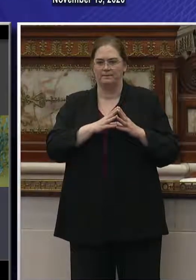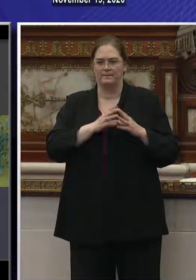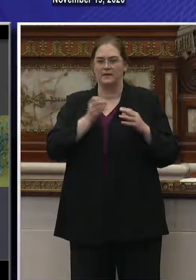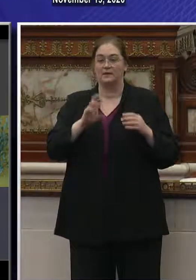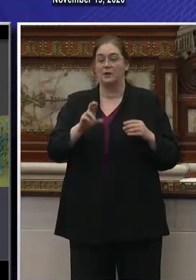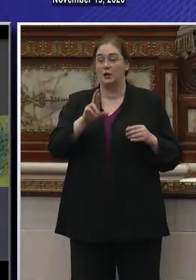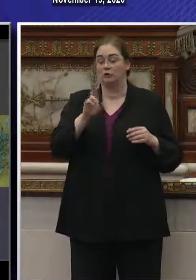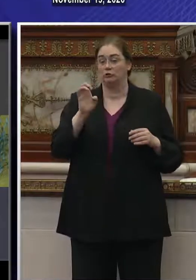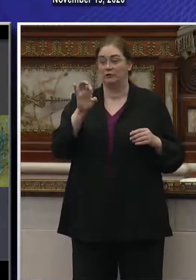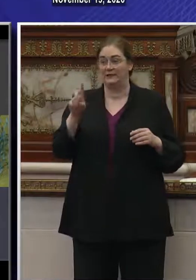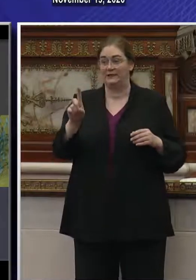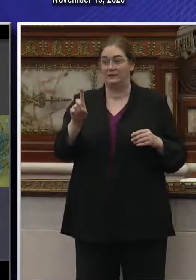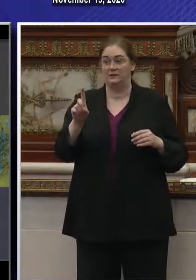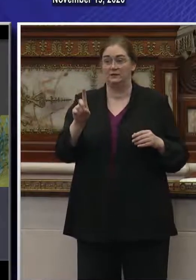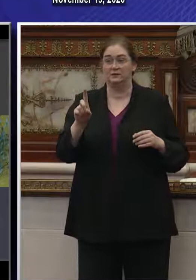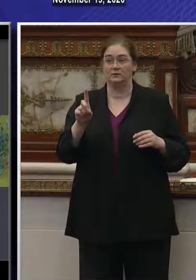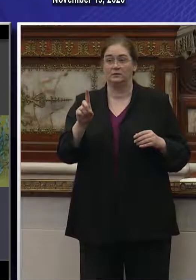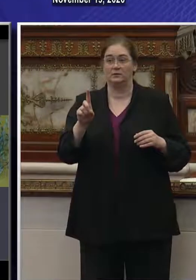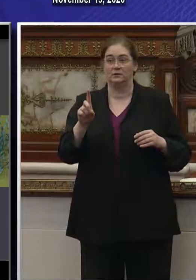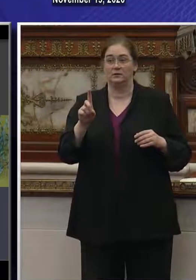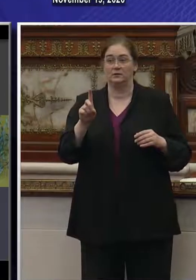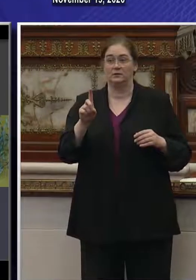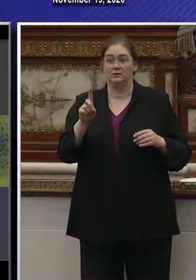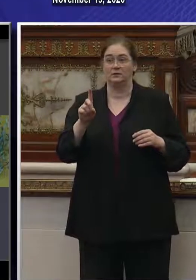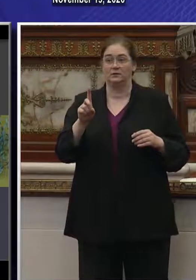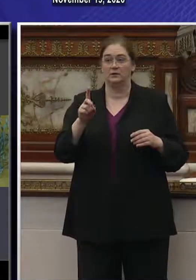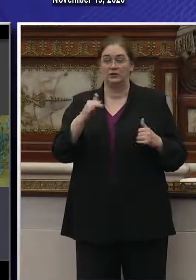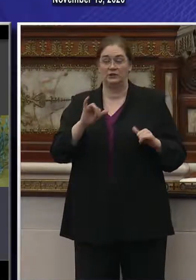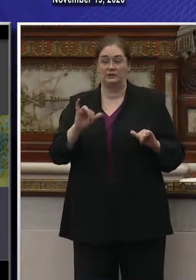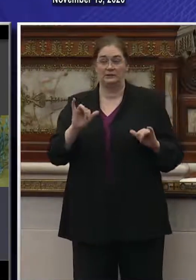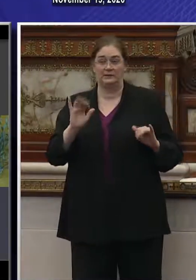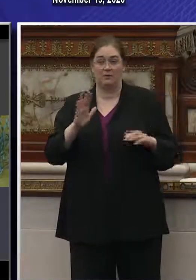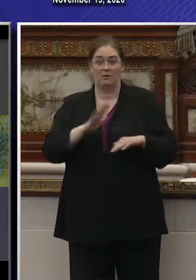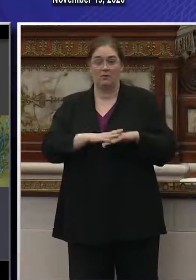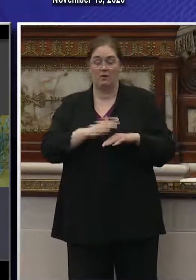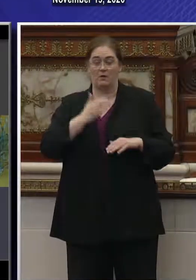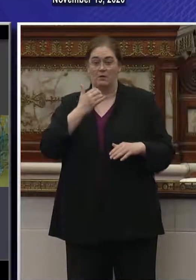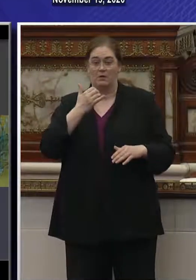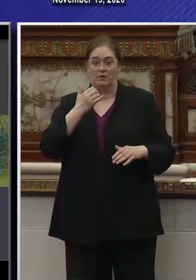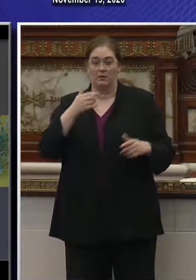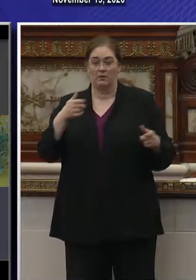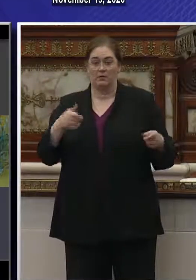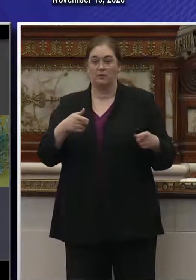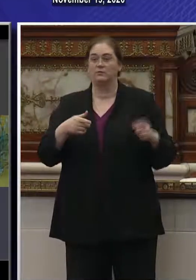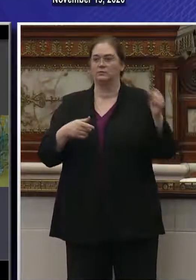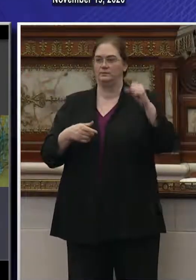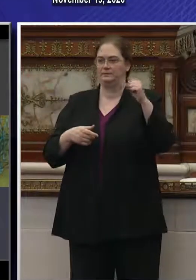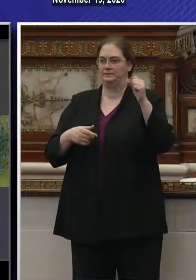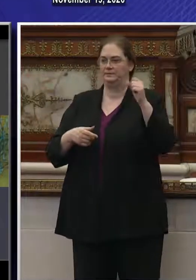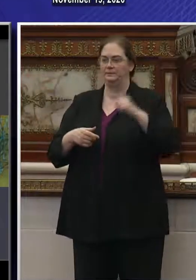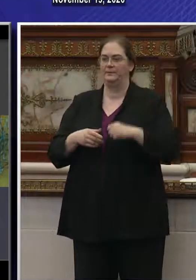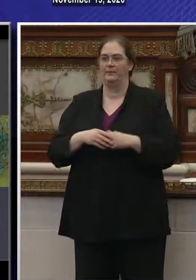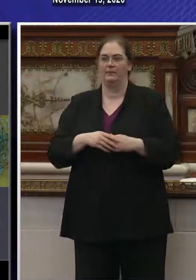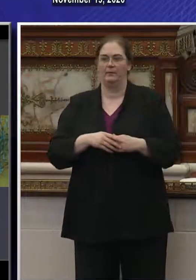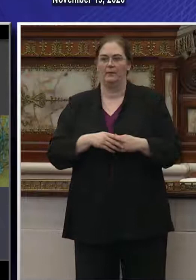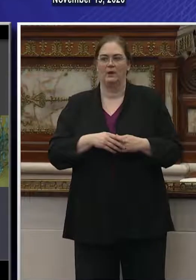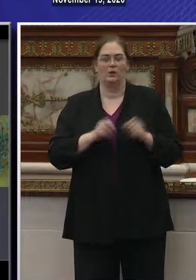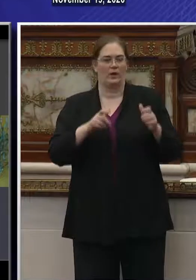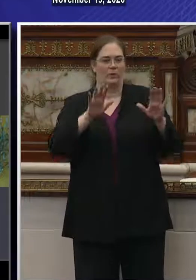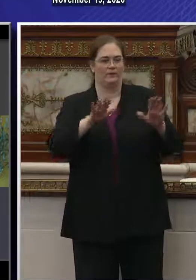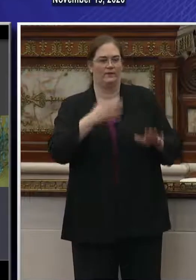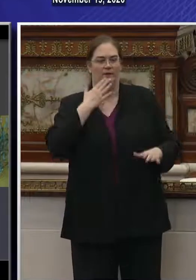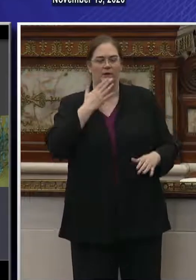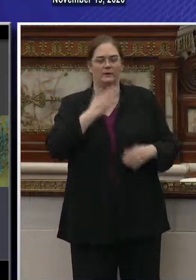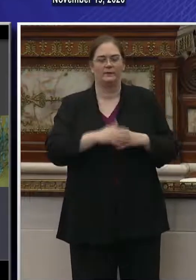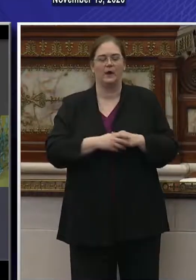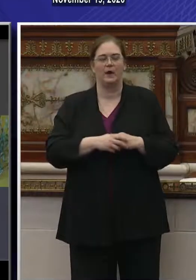Dr. Reed. If Dr. Reed is still on the call. Yes, sir. Okay. Wonderful. Thank